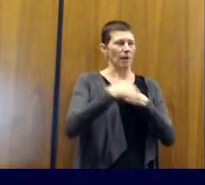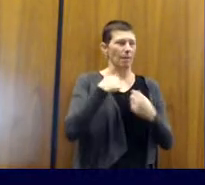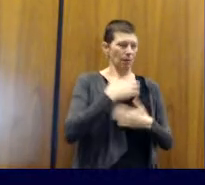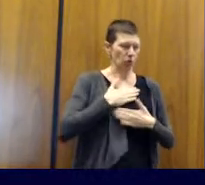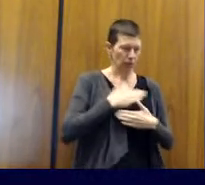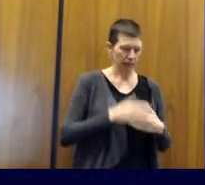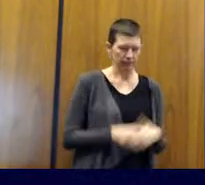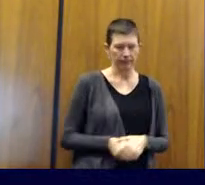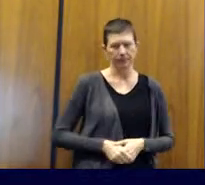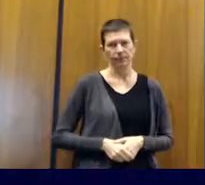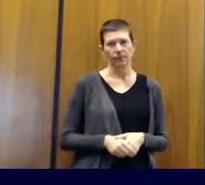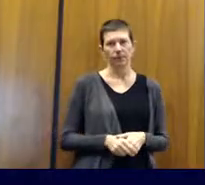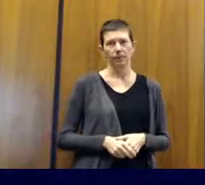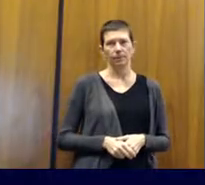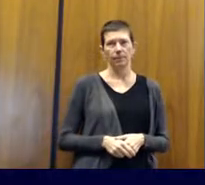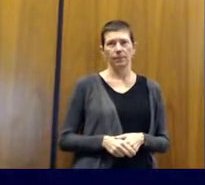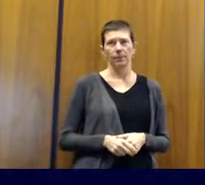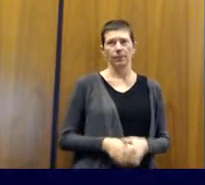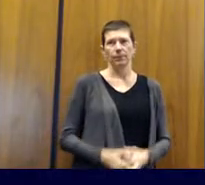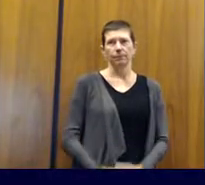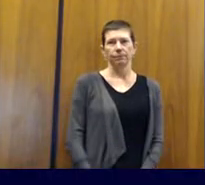it.